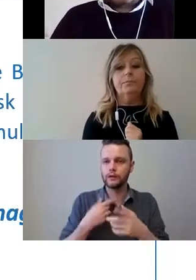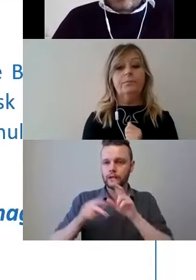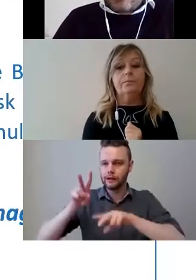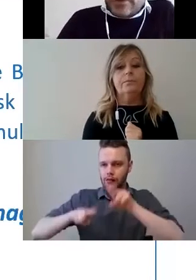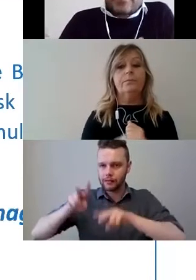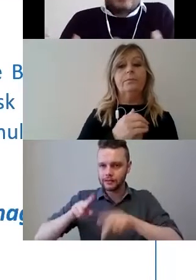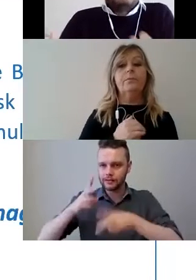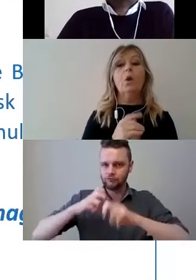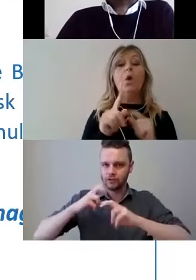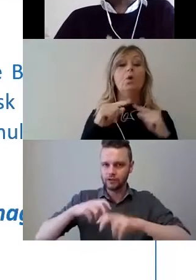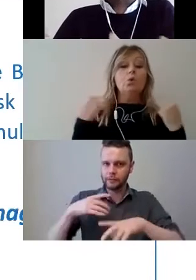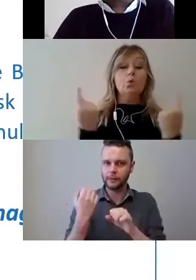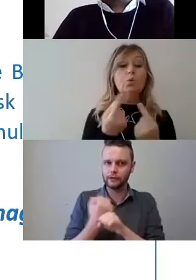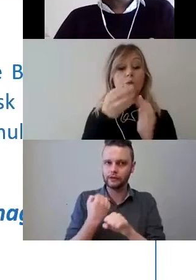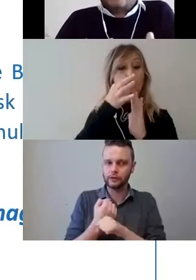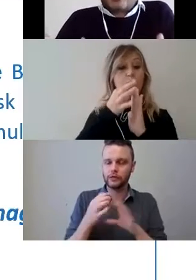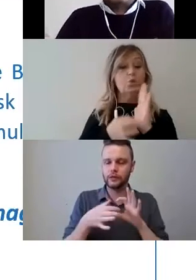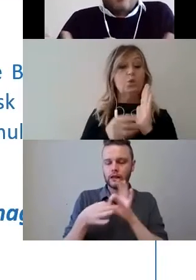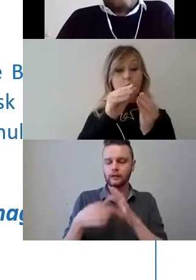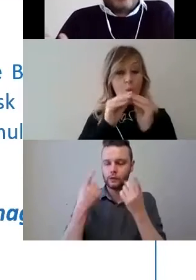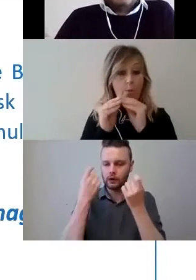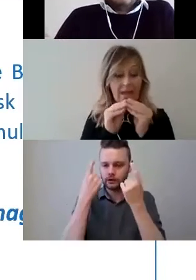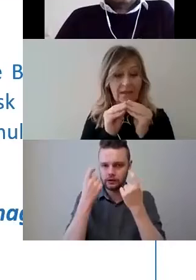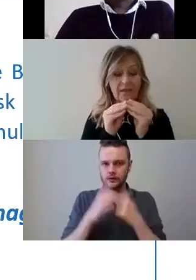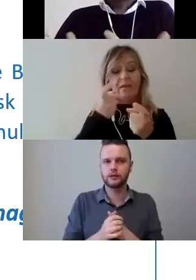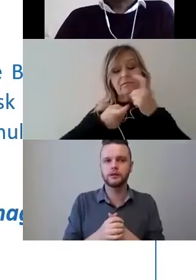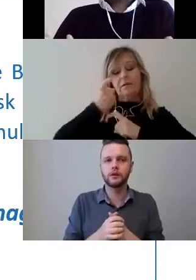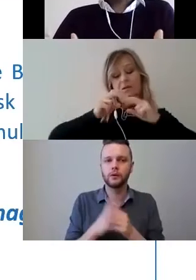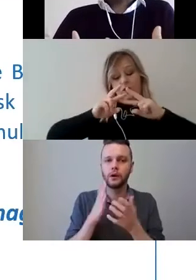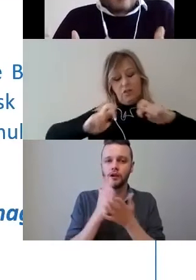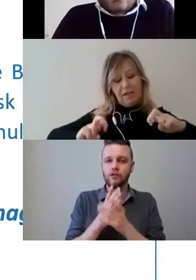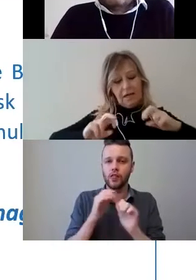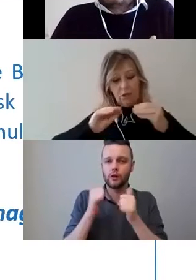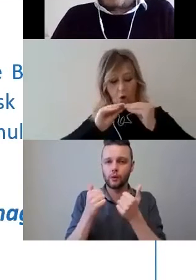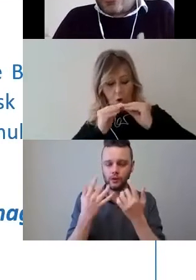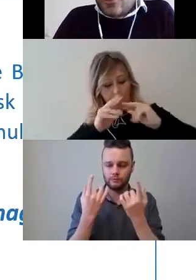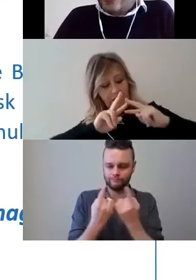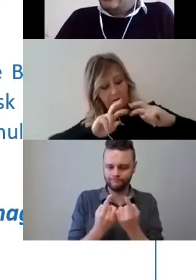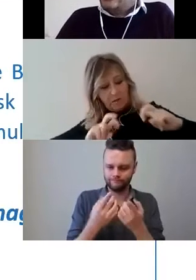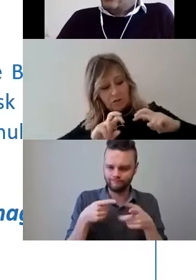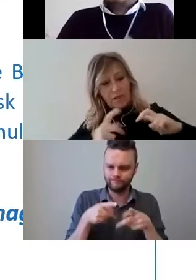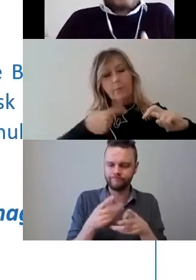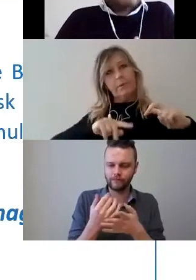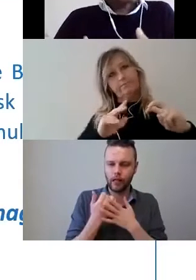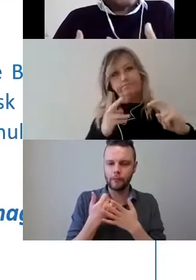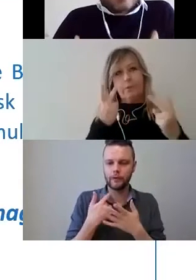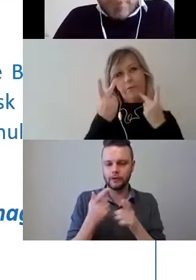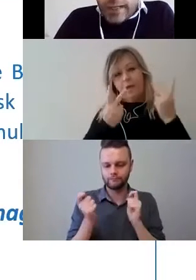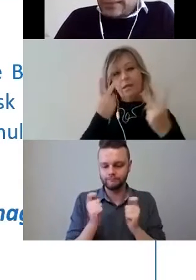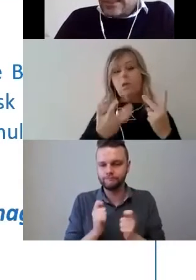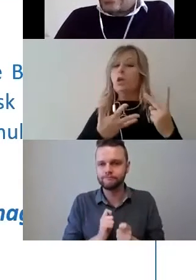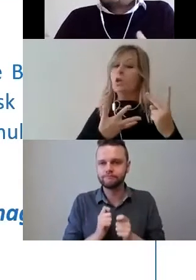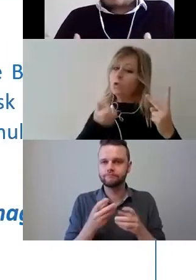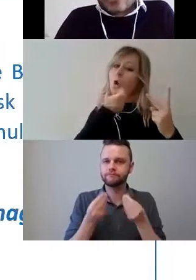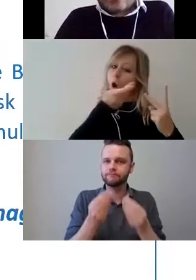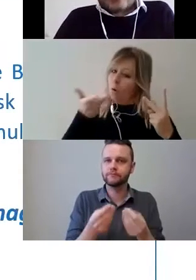research that we have conducted in terms of understanding which are already good instruments and good tools that could be adapted and